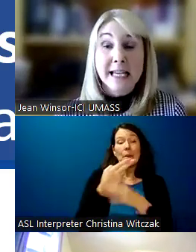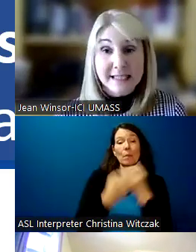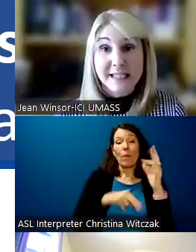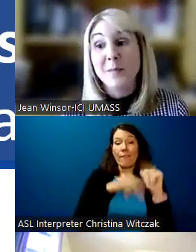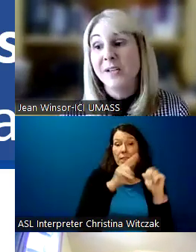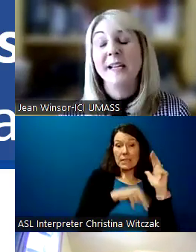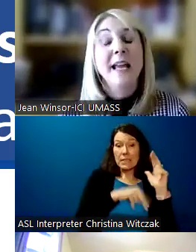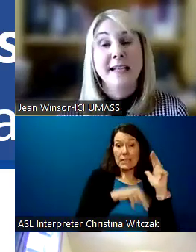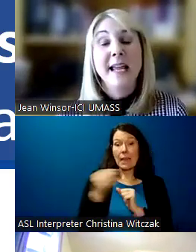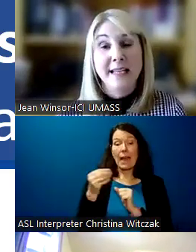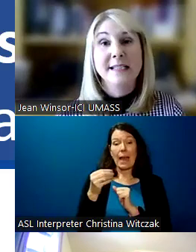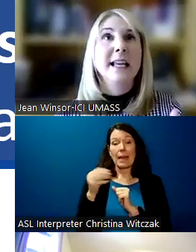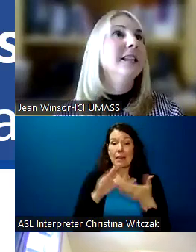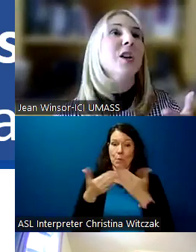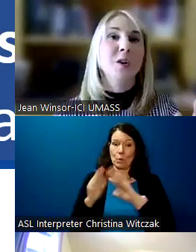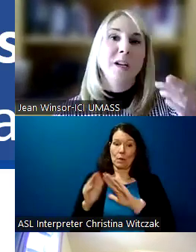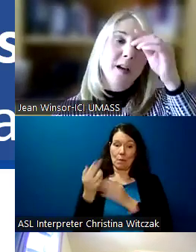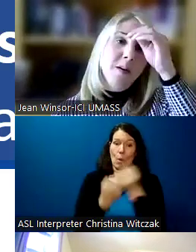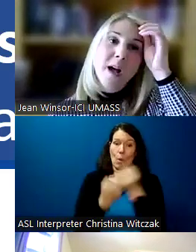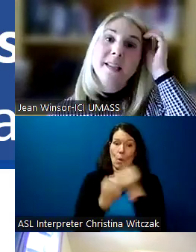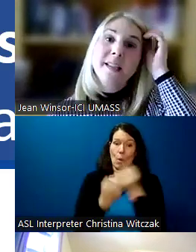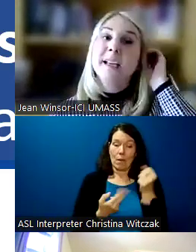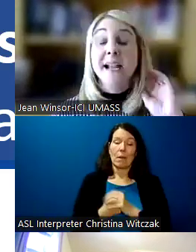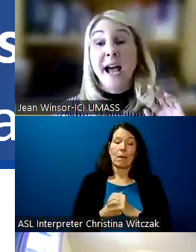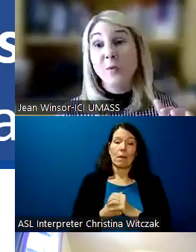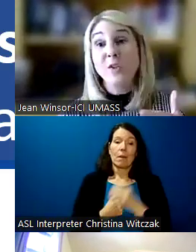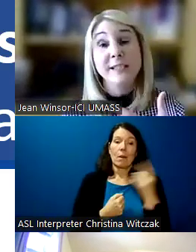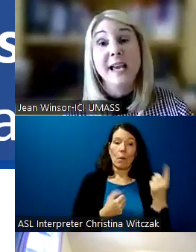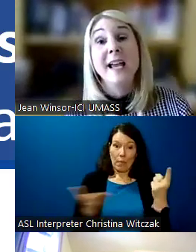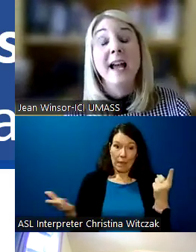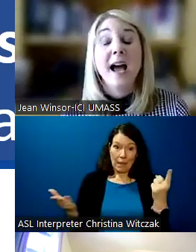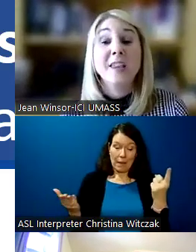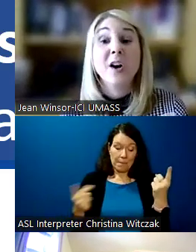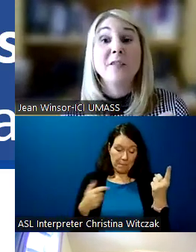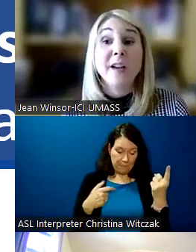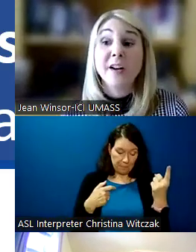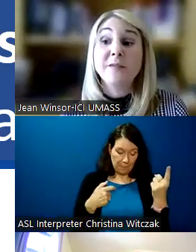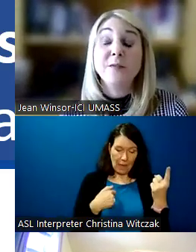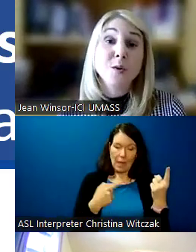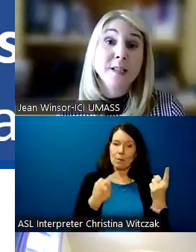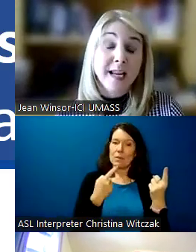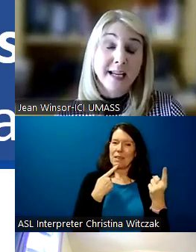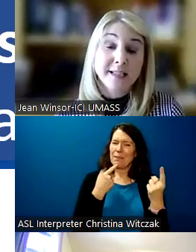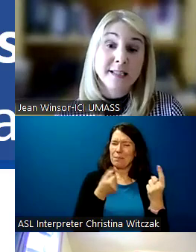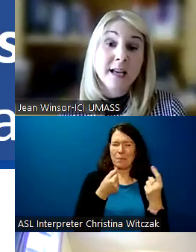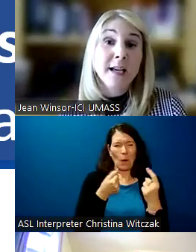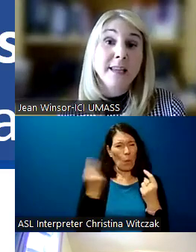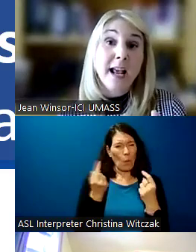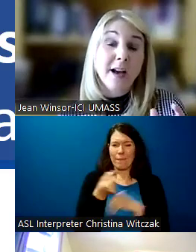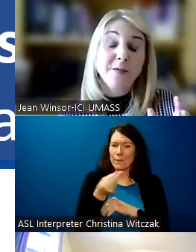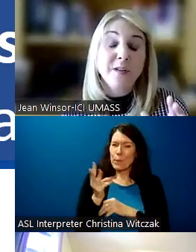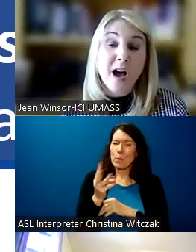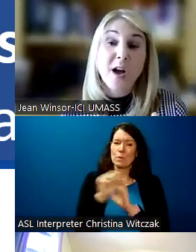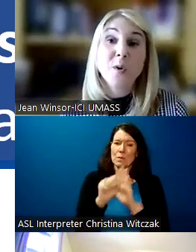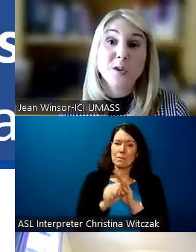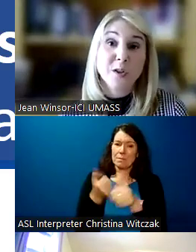facilities and in community, and in the community. One of the things that I would just say, there are very few states that